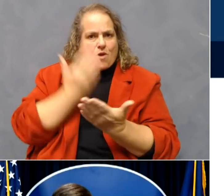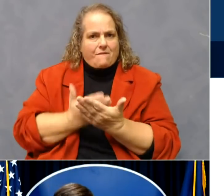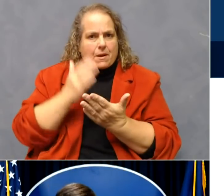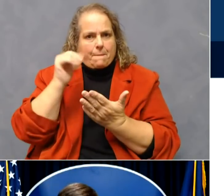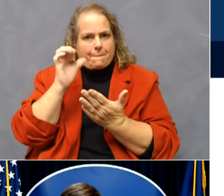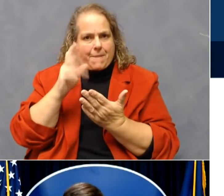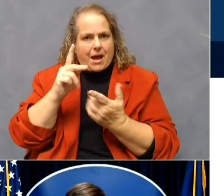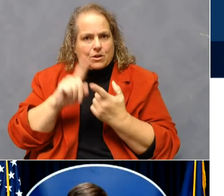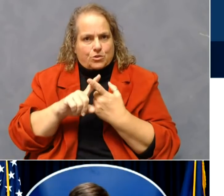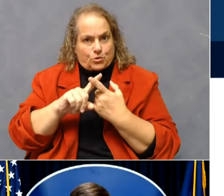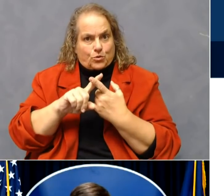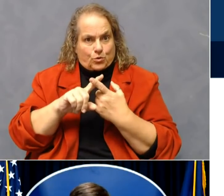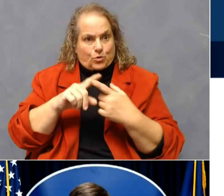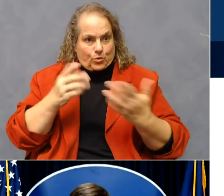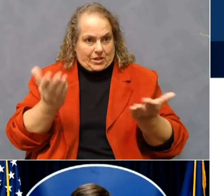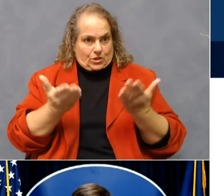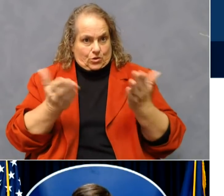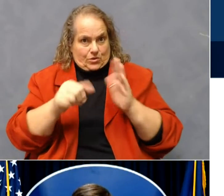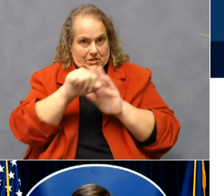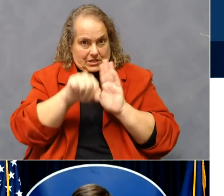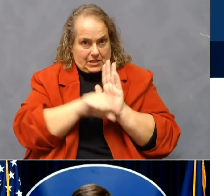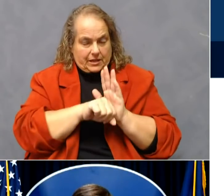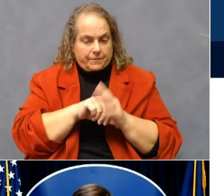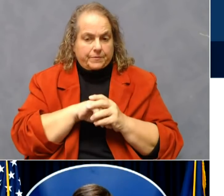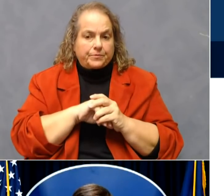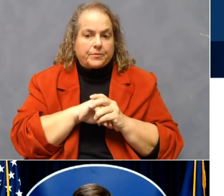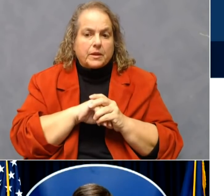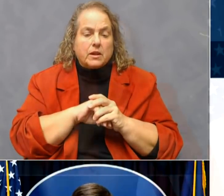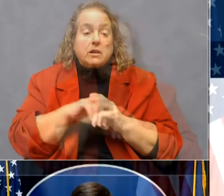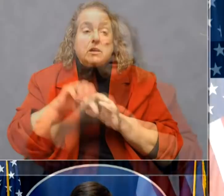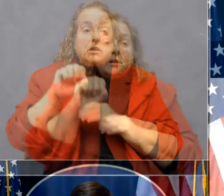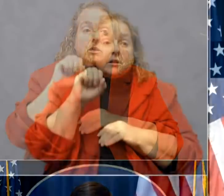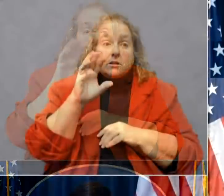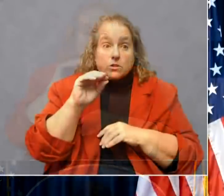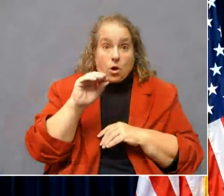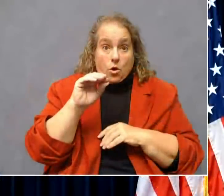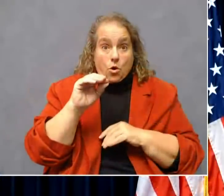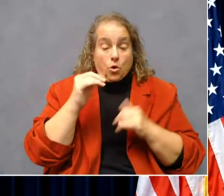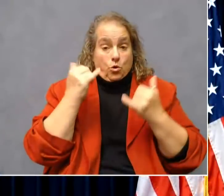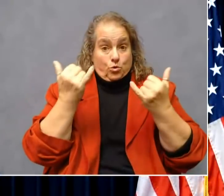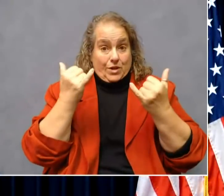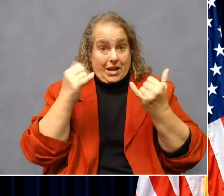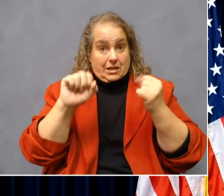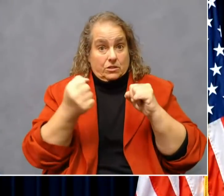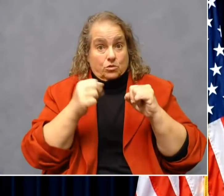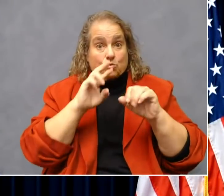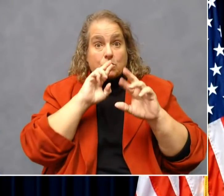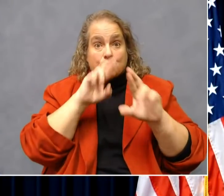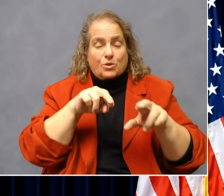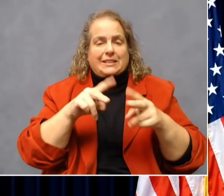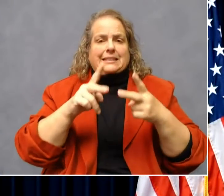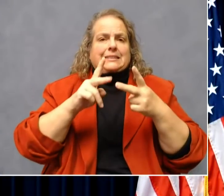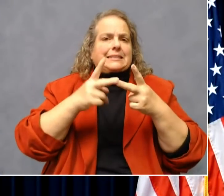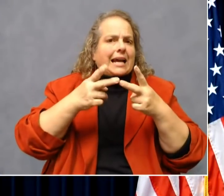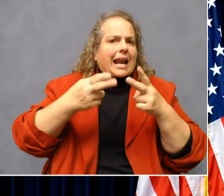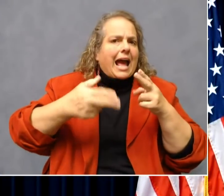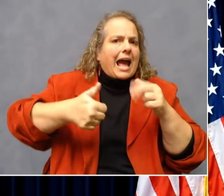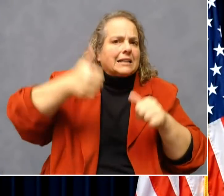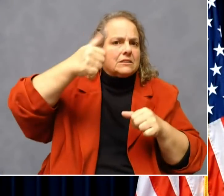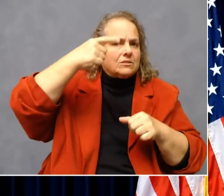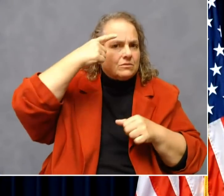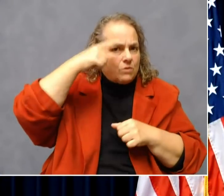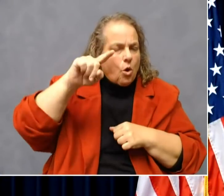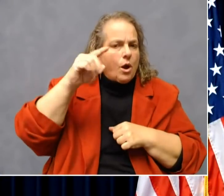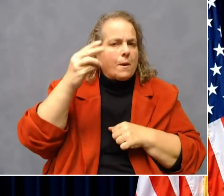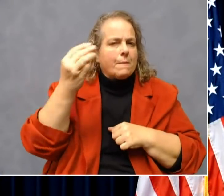All right, today's report is the second highest for a Monday, just barely